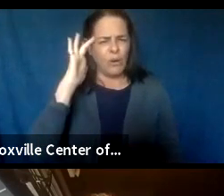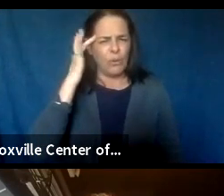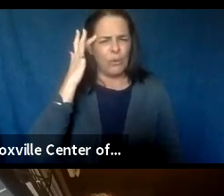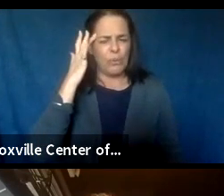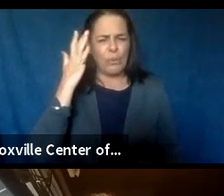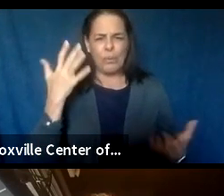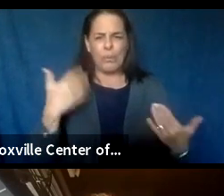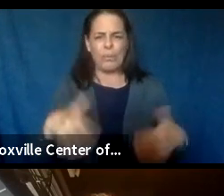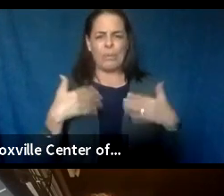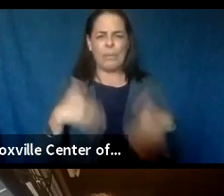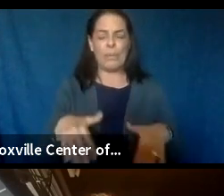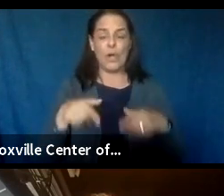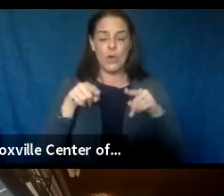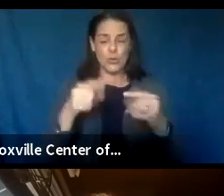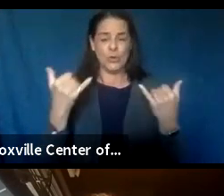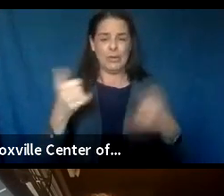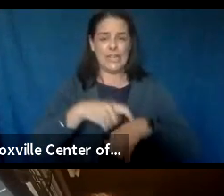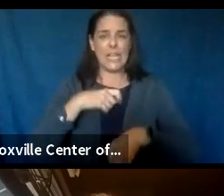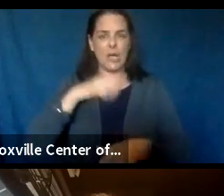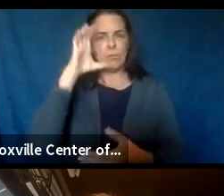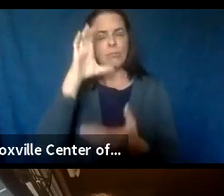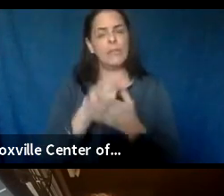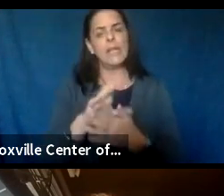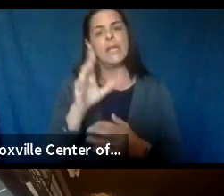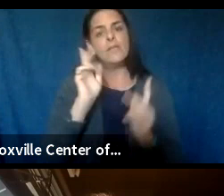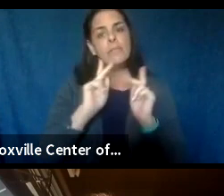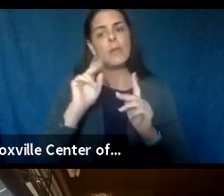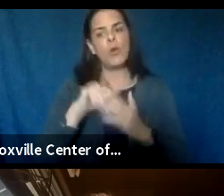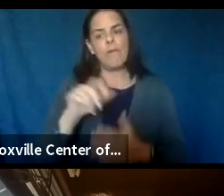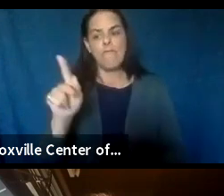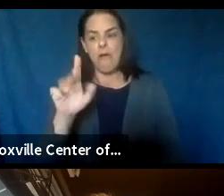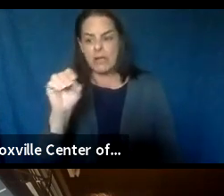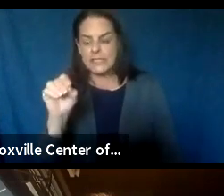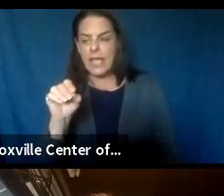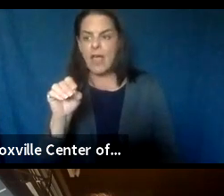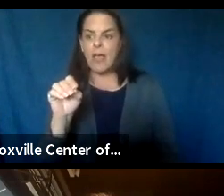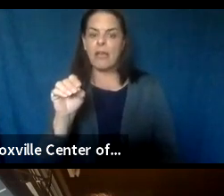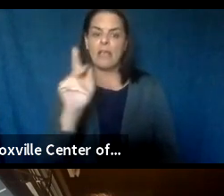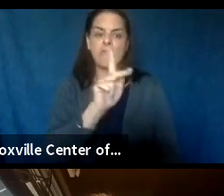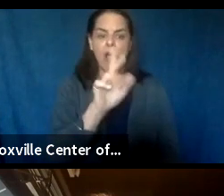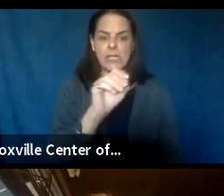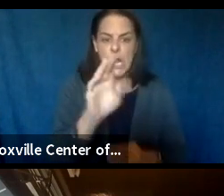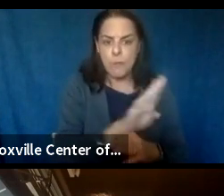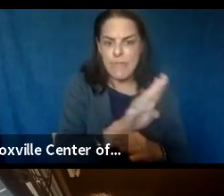Through this time, I believe the people of Knox County, the businesses,